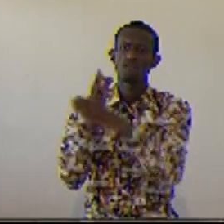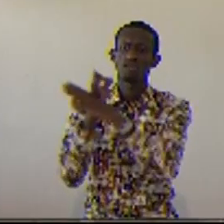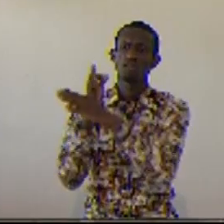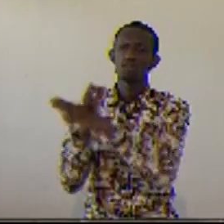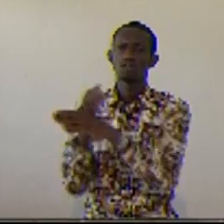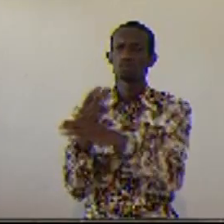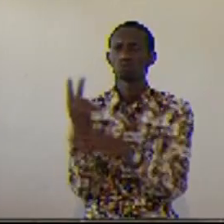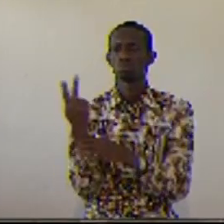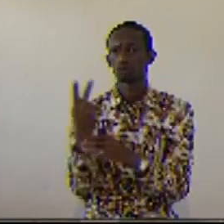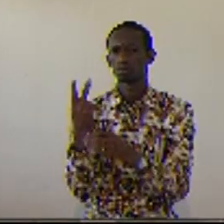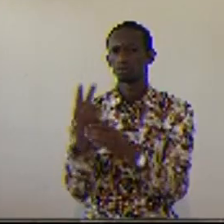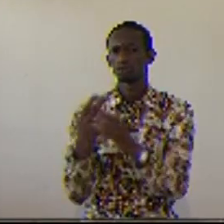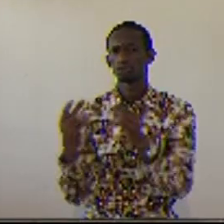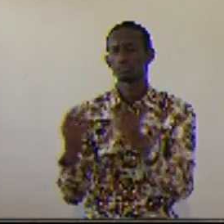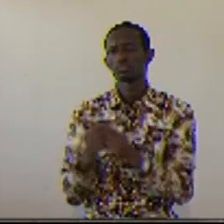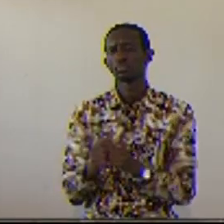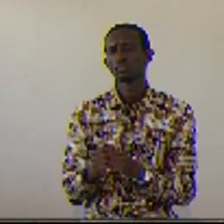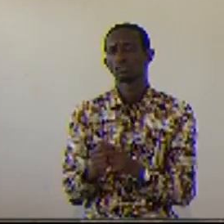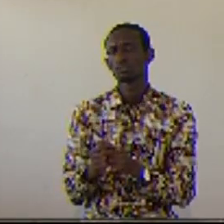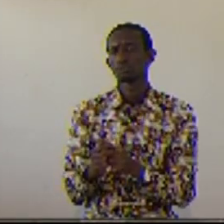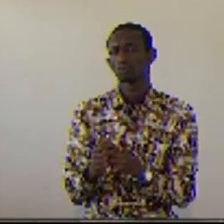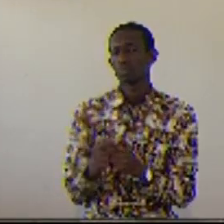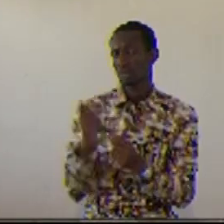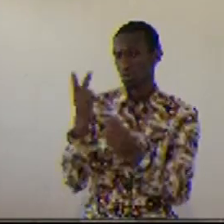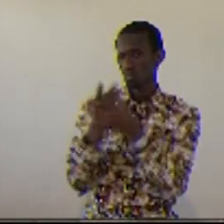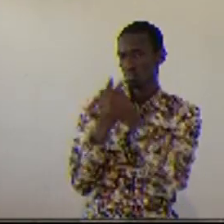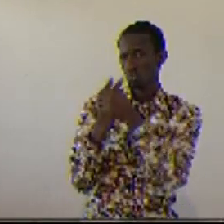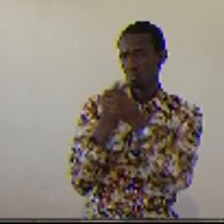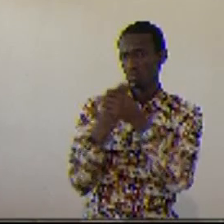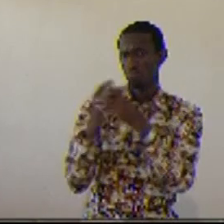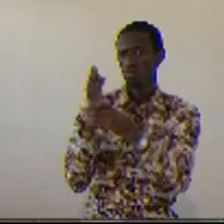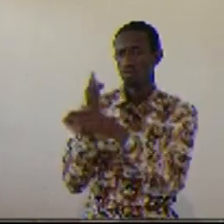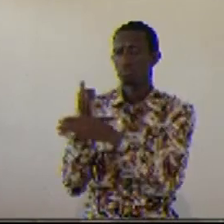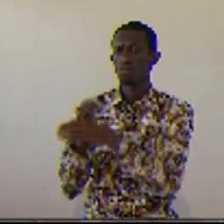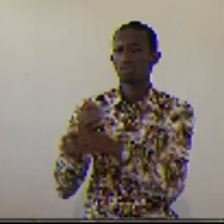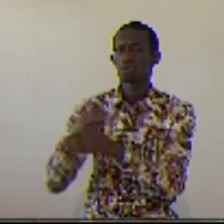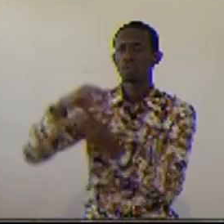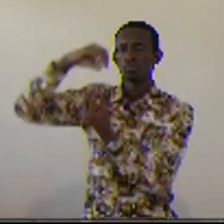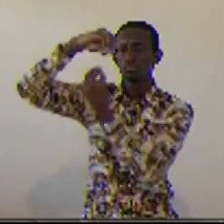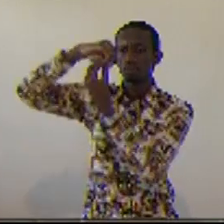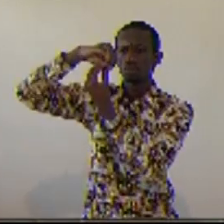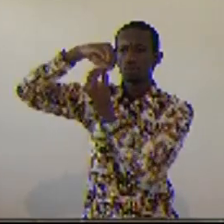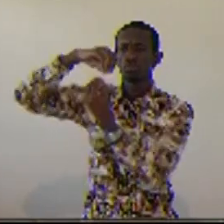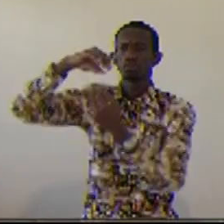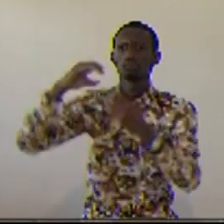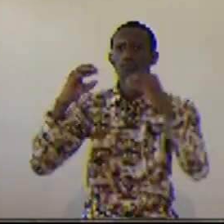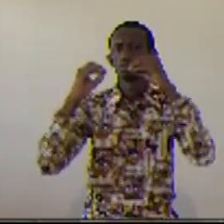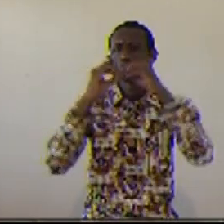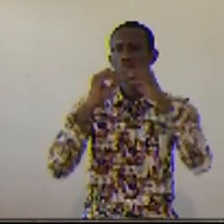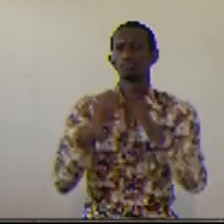lone pairs here. They are also in the p orbital. These are oxygen with the lone pairs.